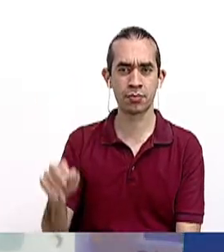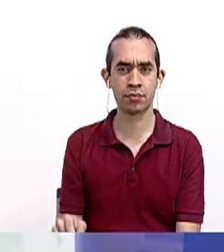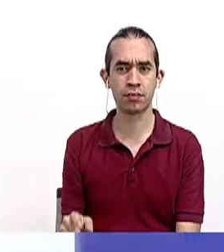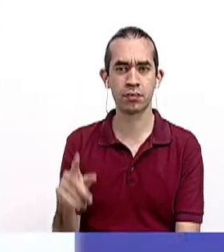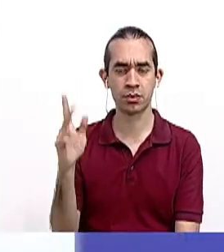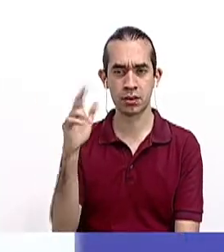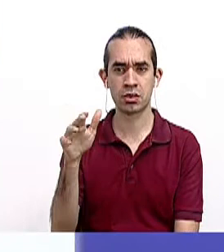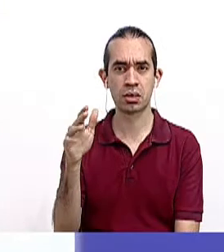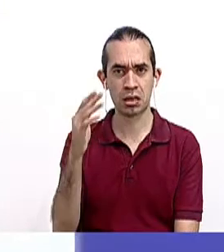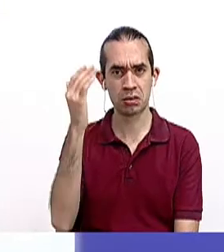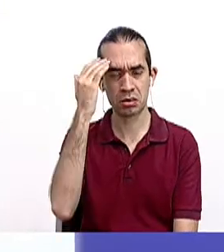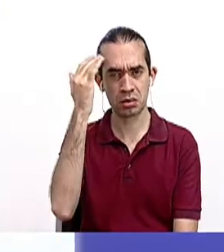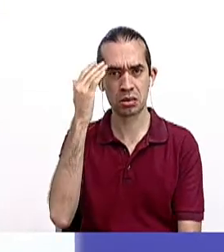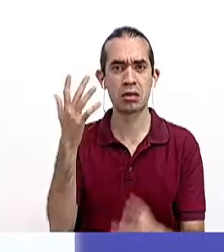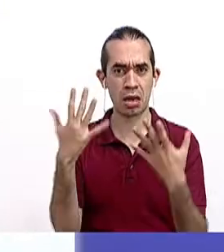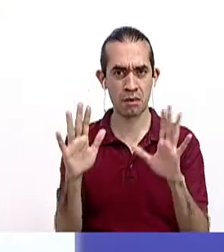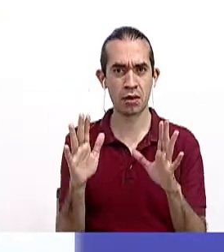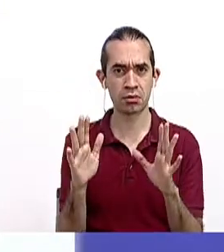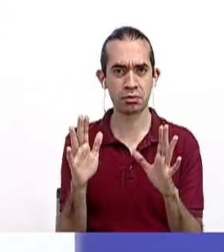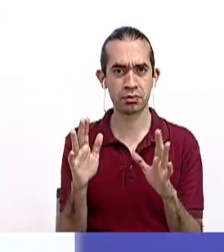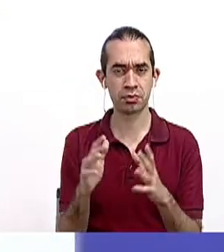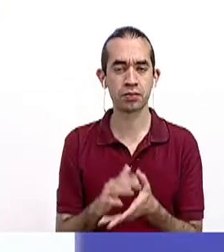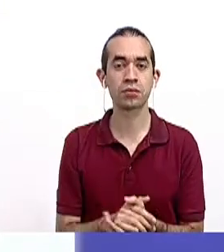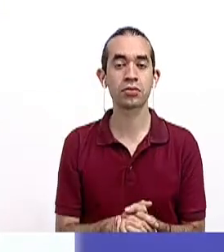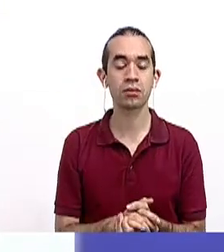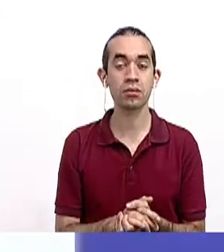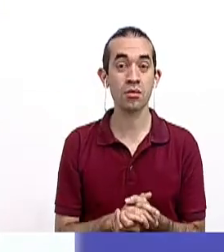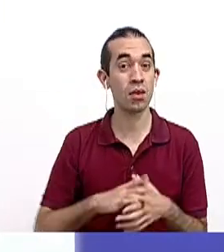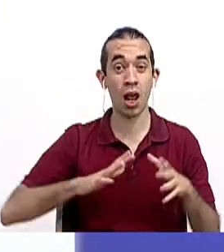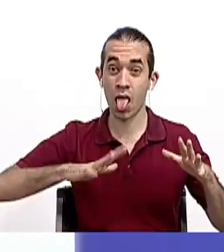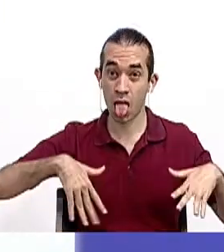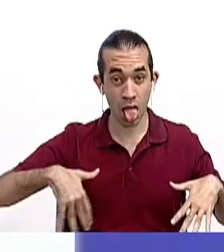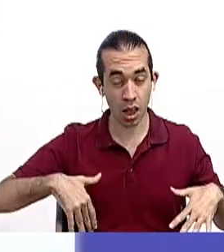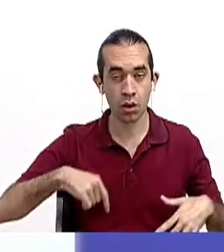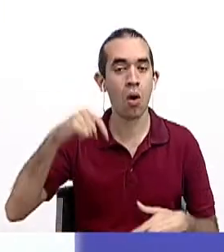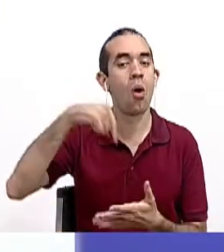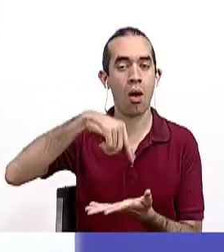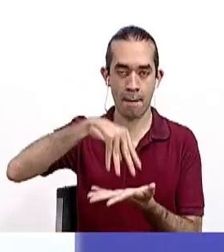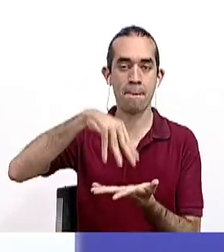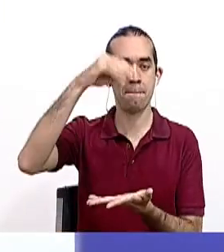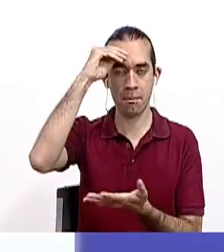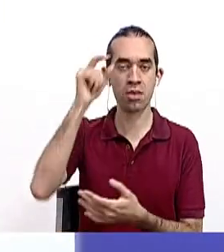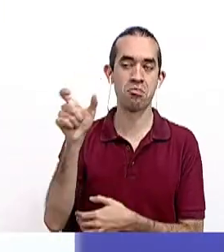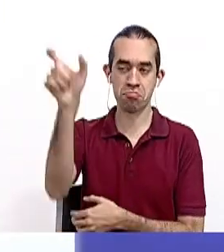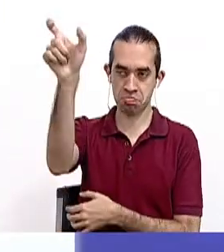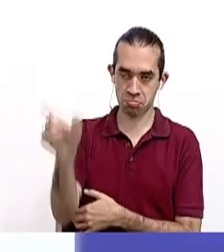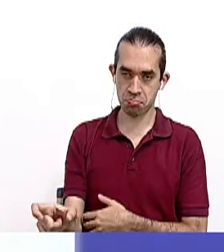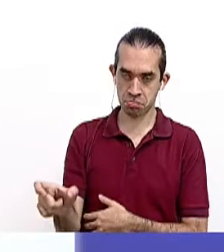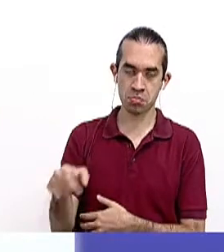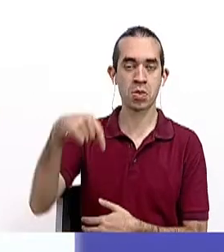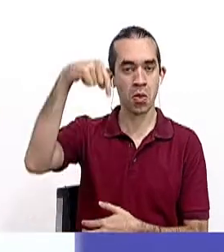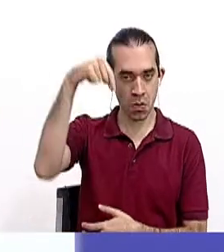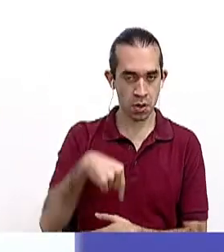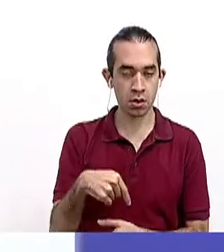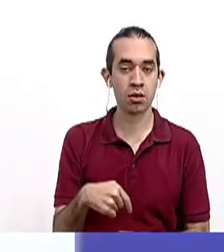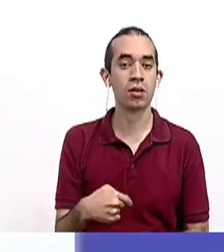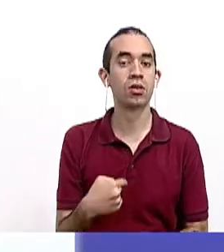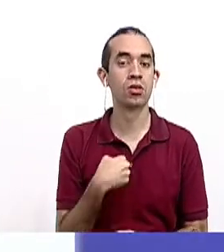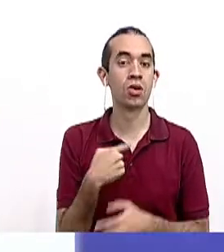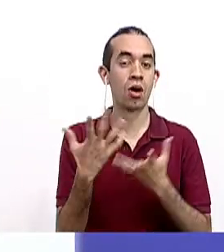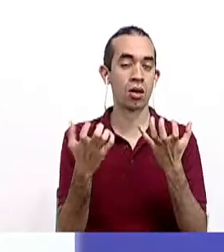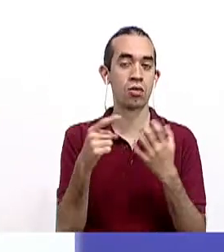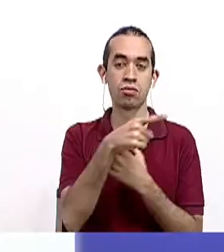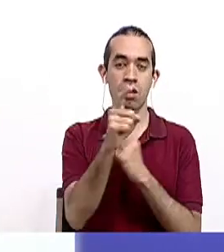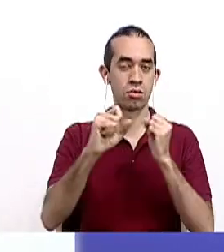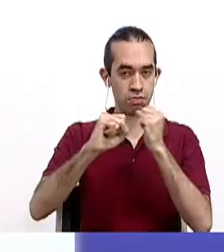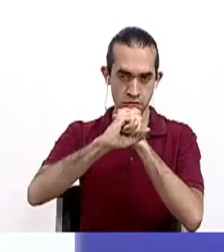her? Okay? So, if you don't, we're going to learn about her today. And this is what I want you to